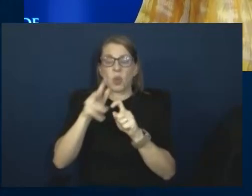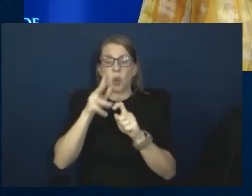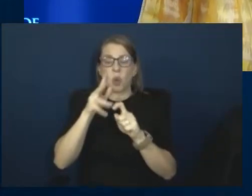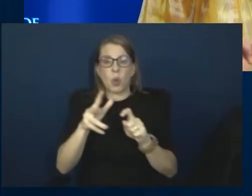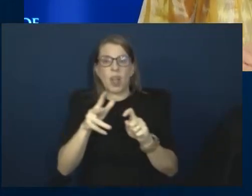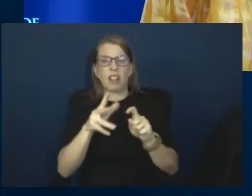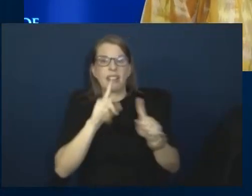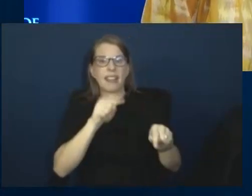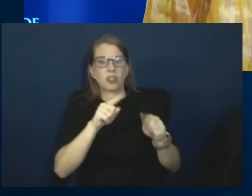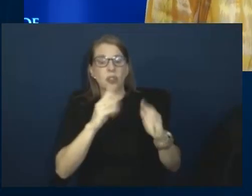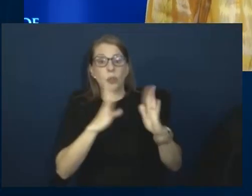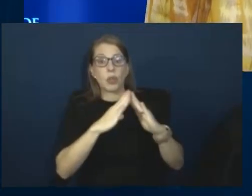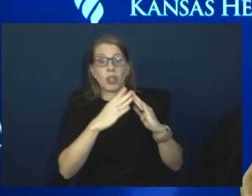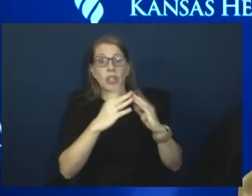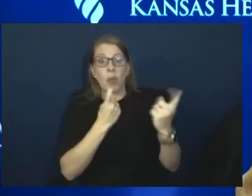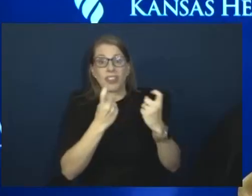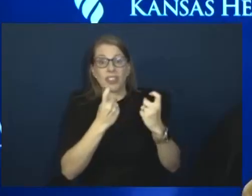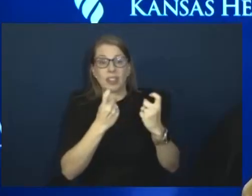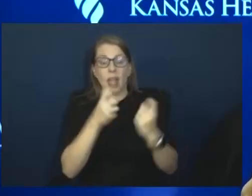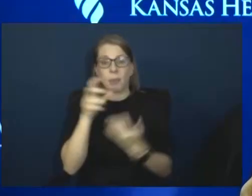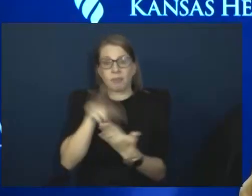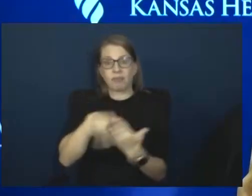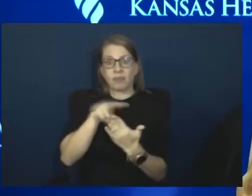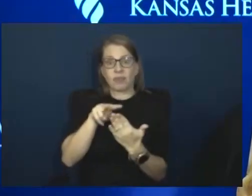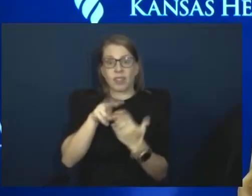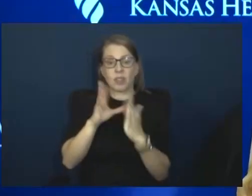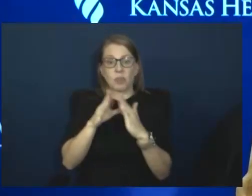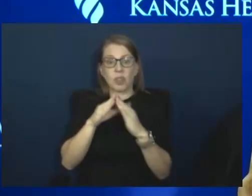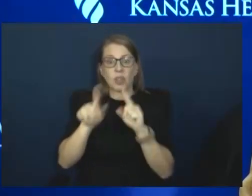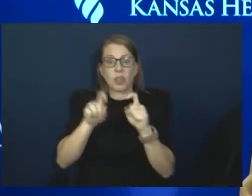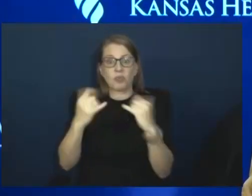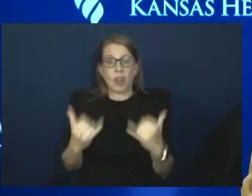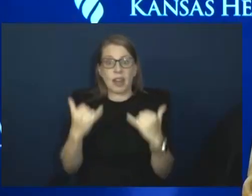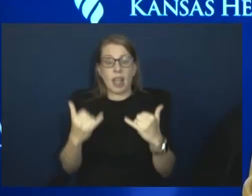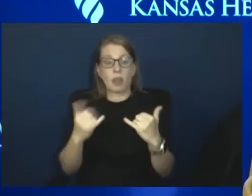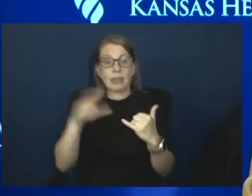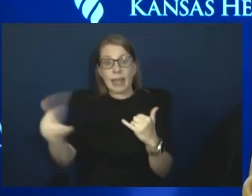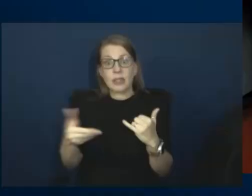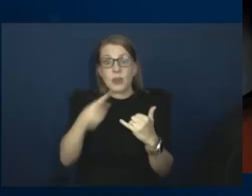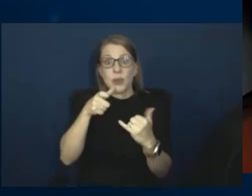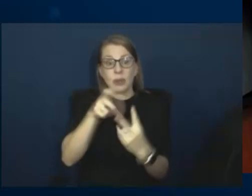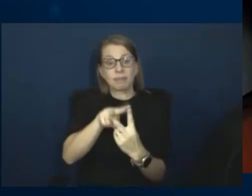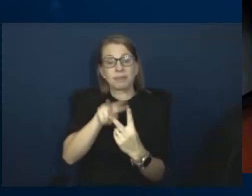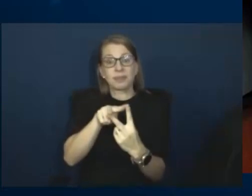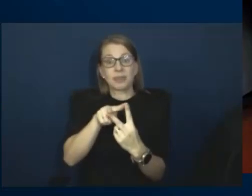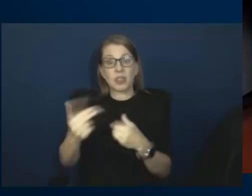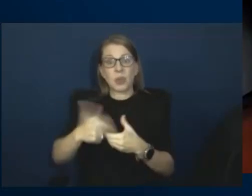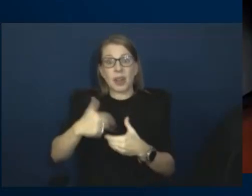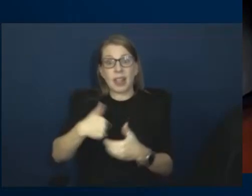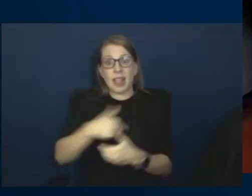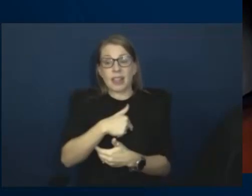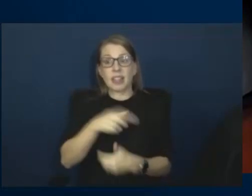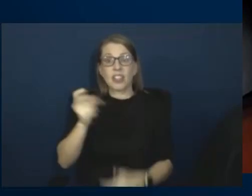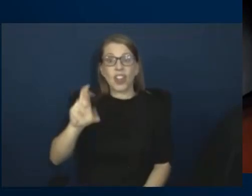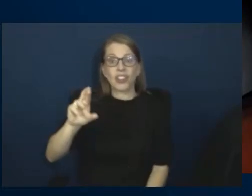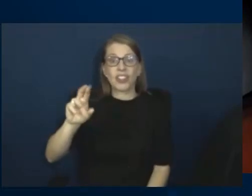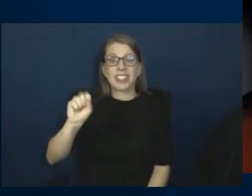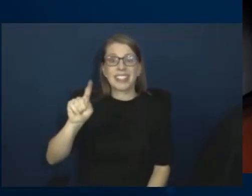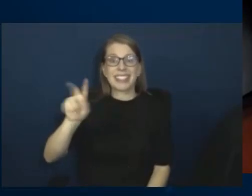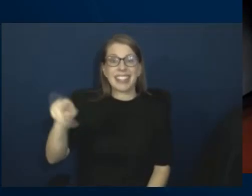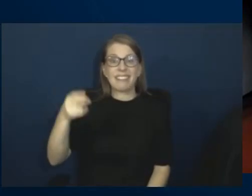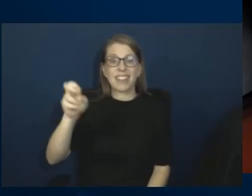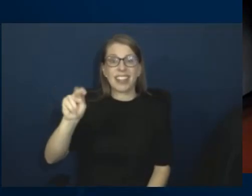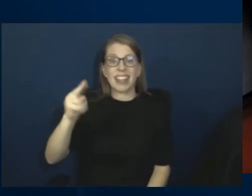am looking those over right now. But I want to bring in our guests today, these 2 guys. Joining us virtually, Dr. Stephen Higgs. He's the Associate Vice President